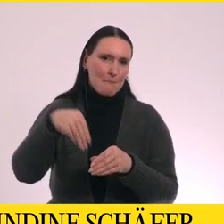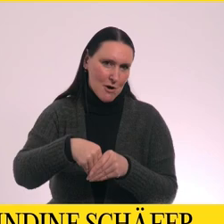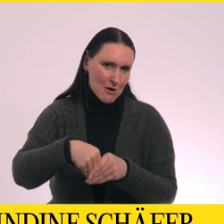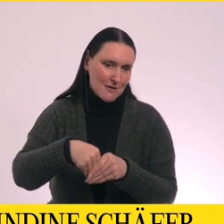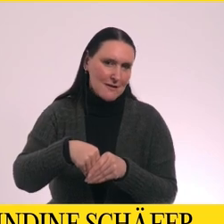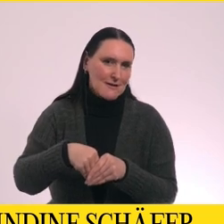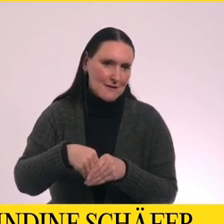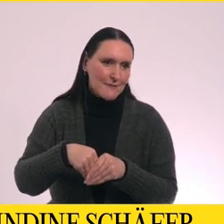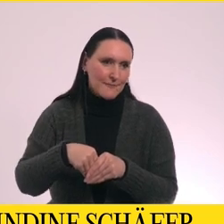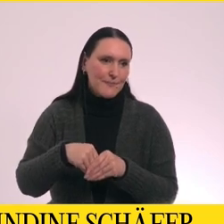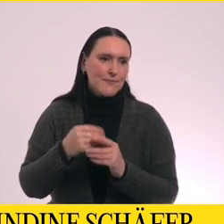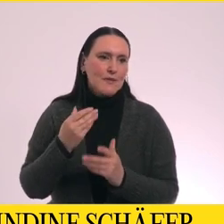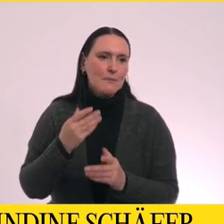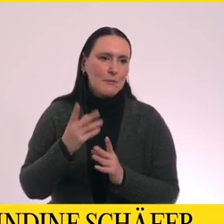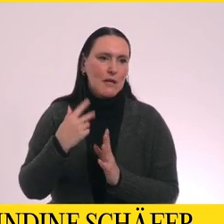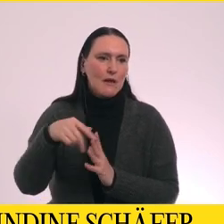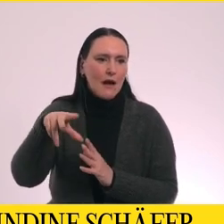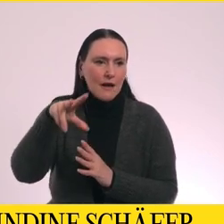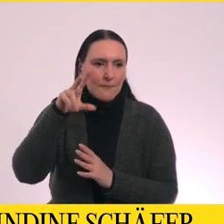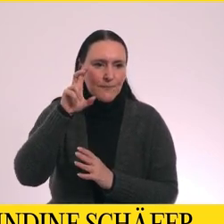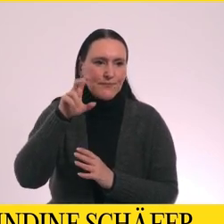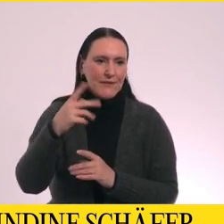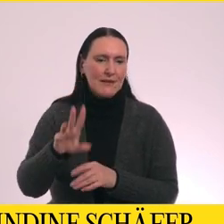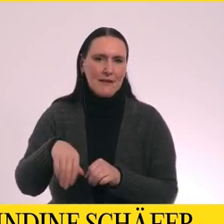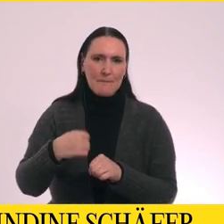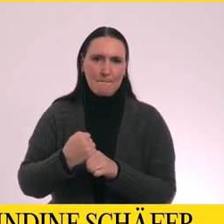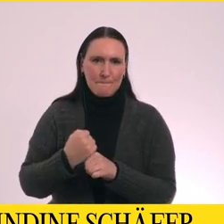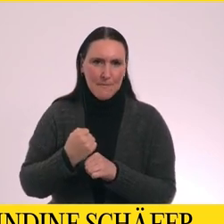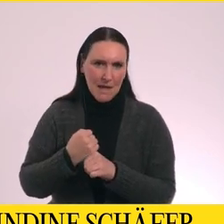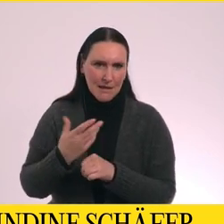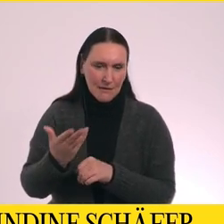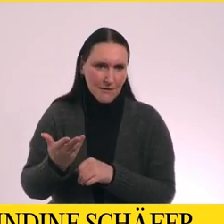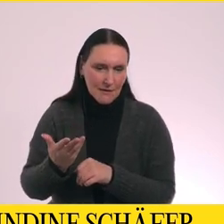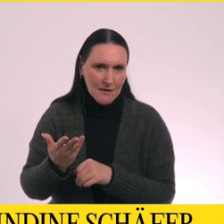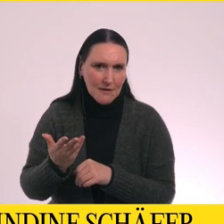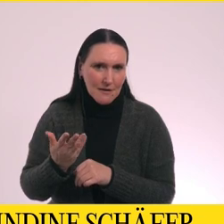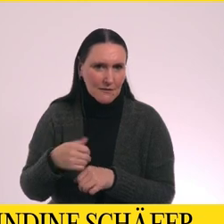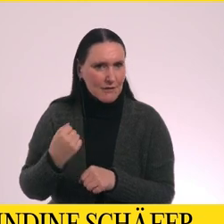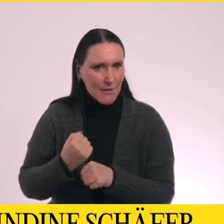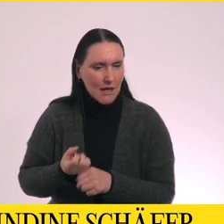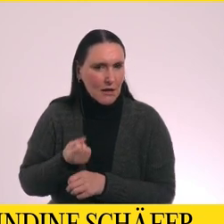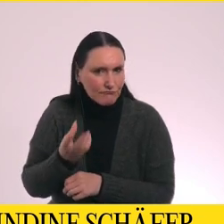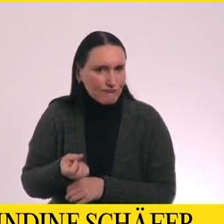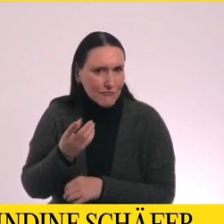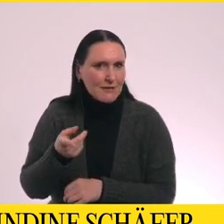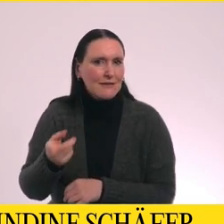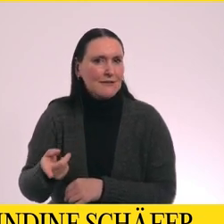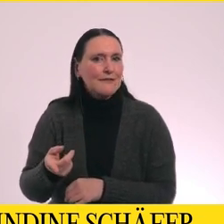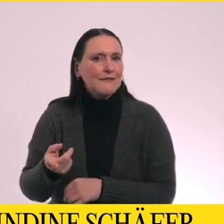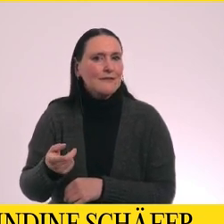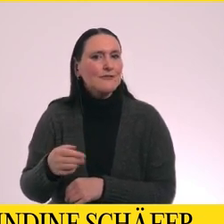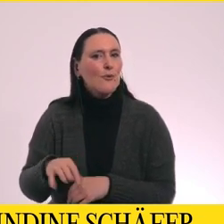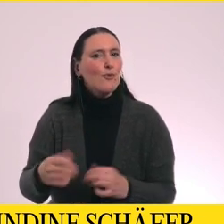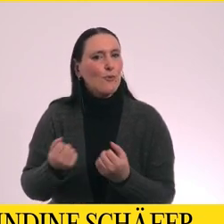recognized by the maker as something to keep. It just is a trace of this engagement. And so the film